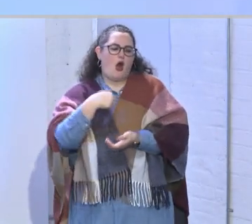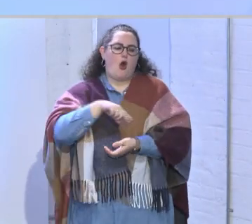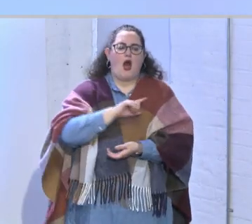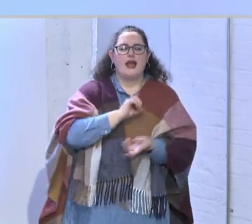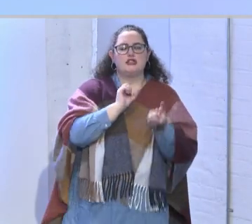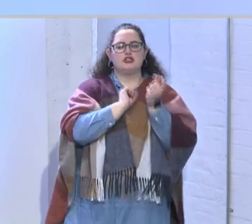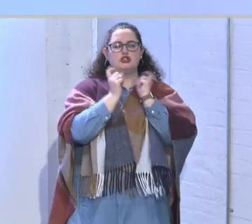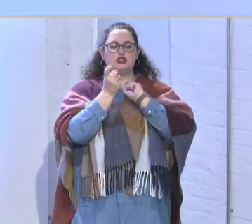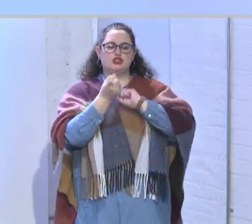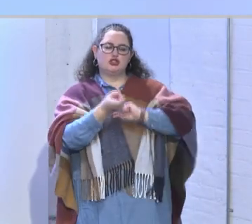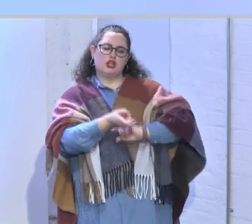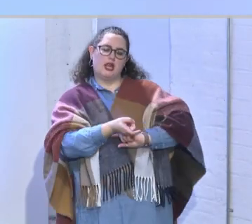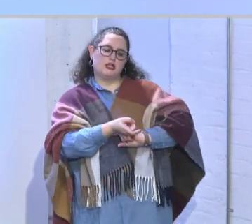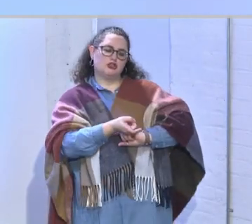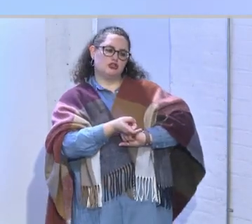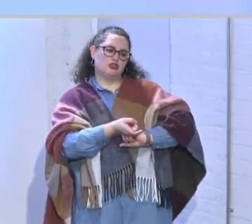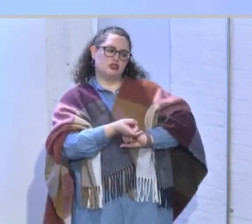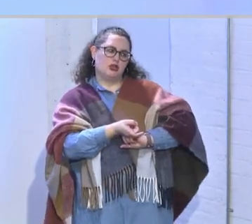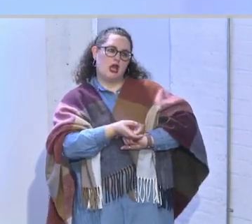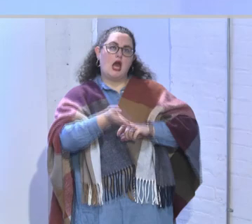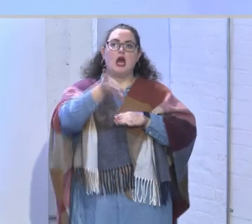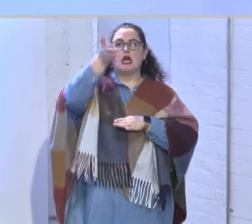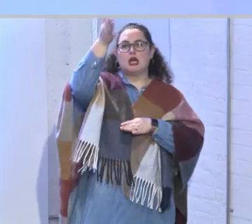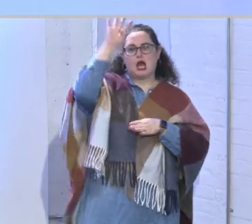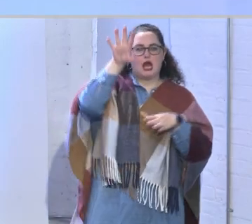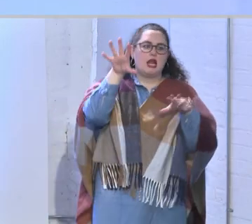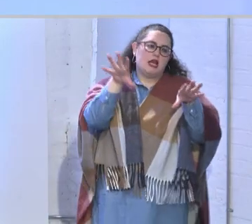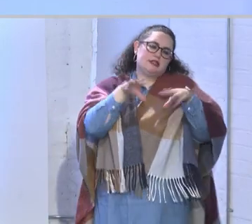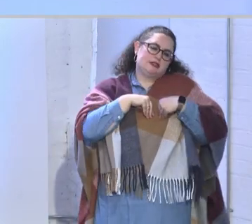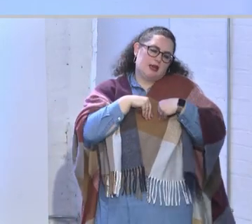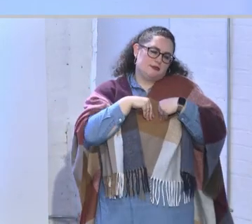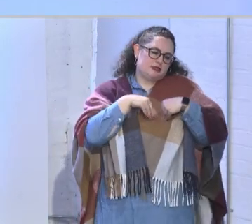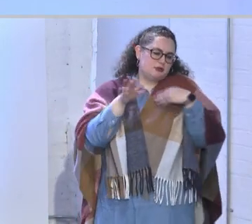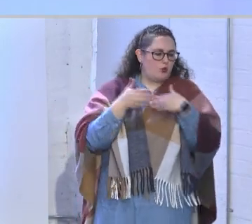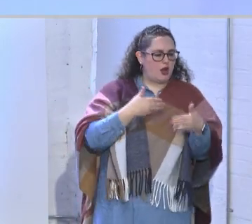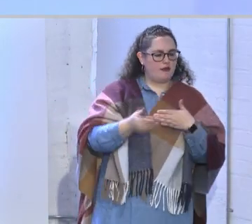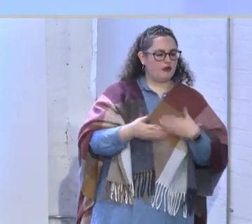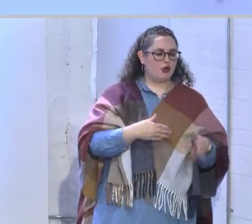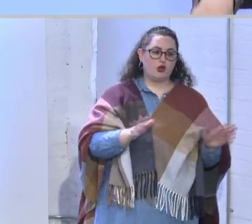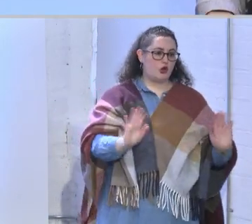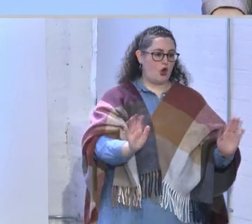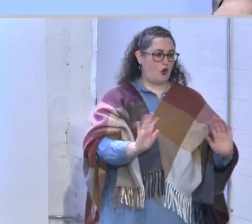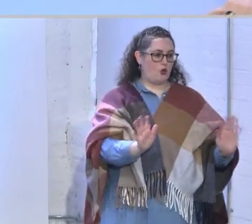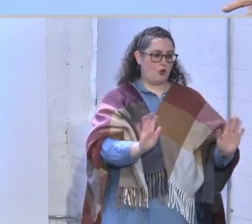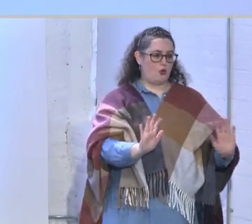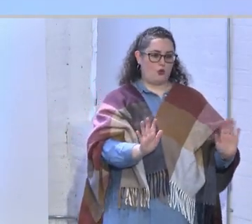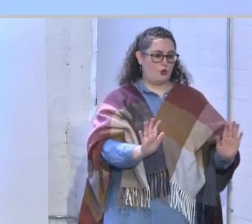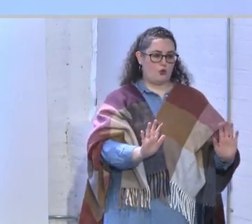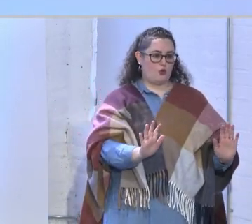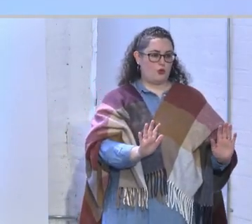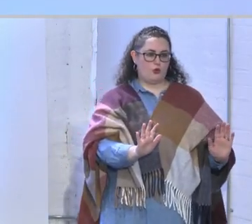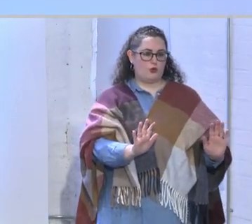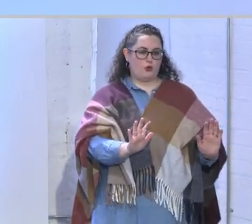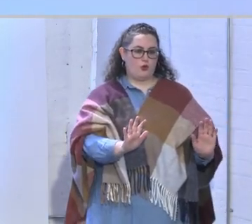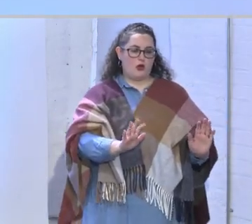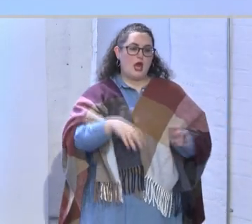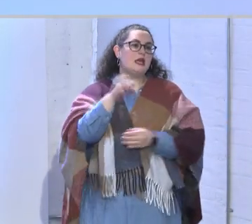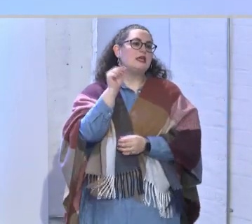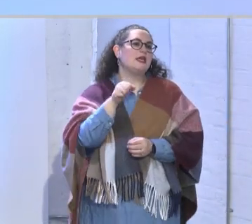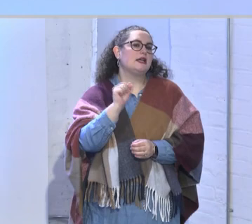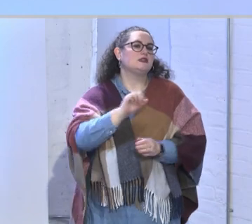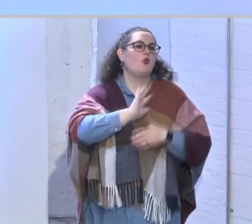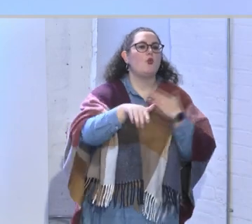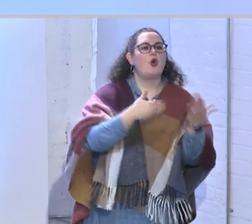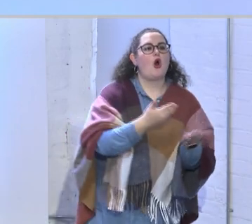stop there and say that's absolutely not what the Bible teaches. And so our president stopped when he said, yes, you're all created